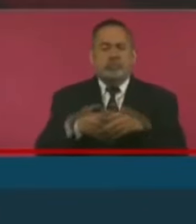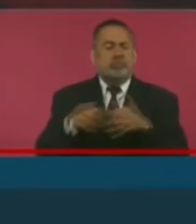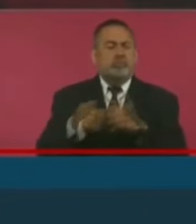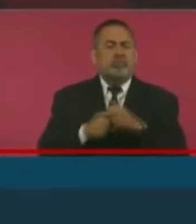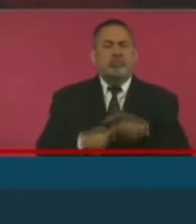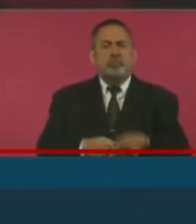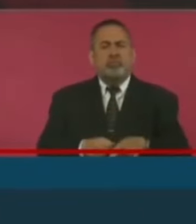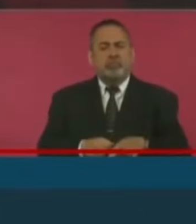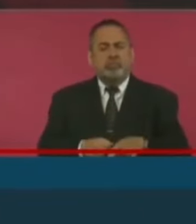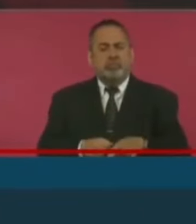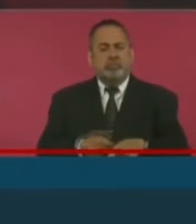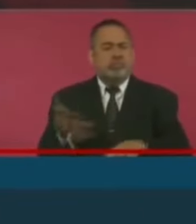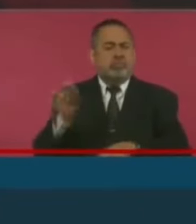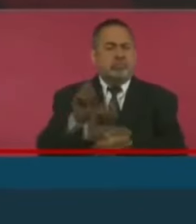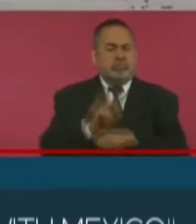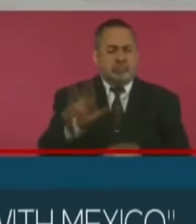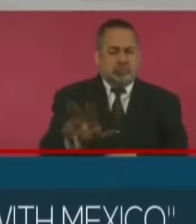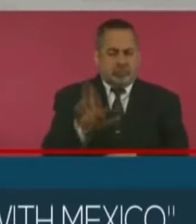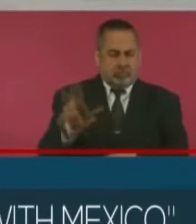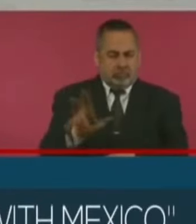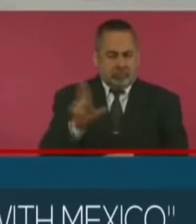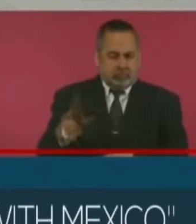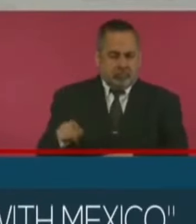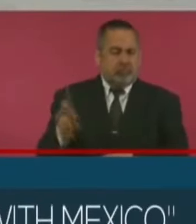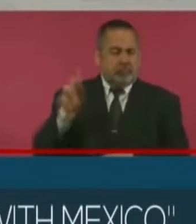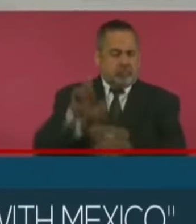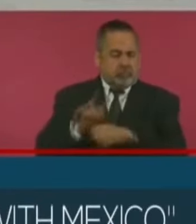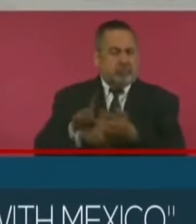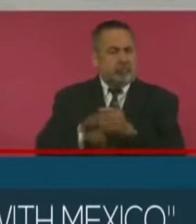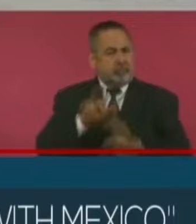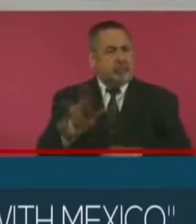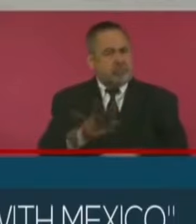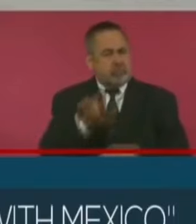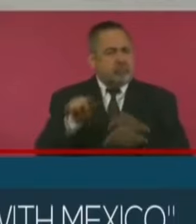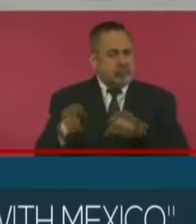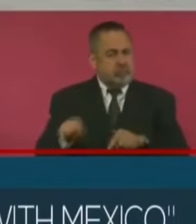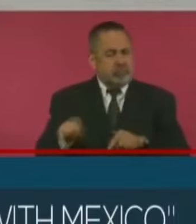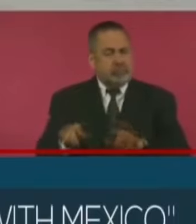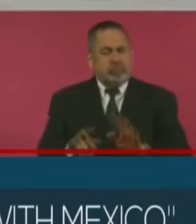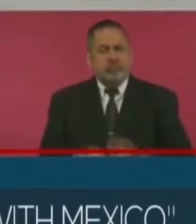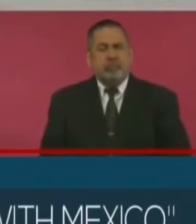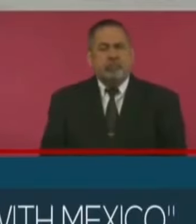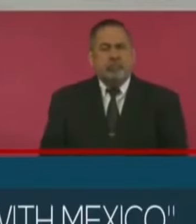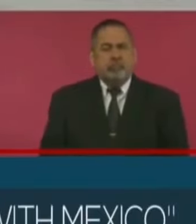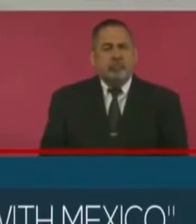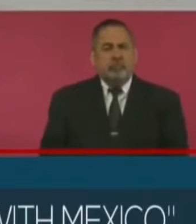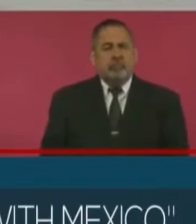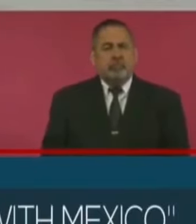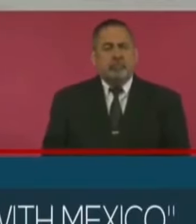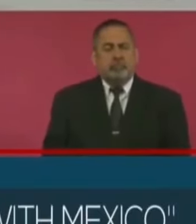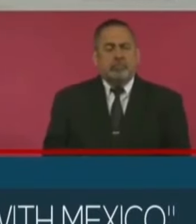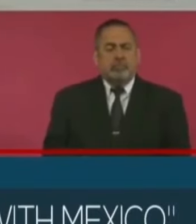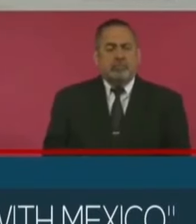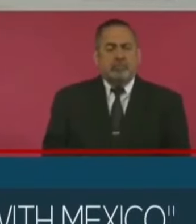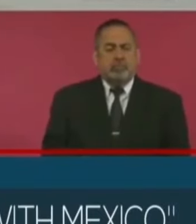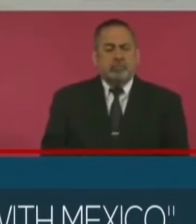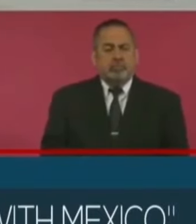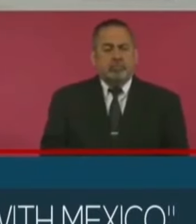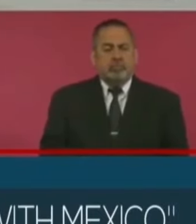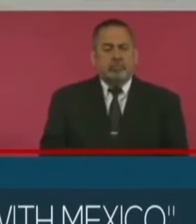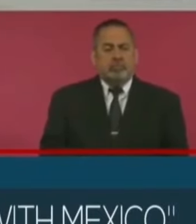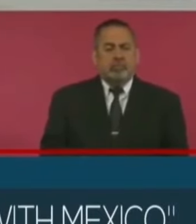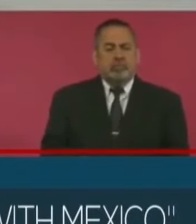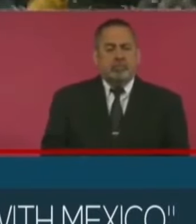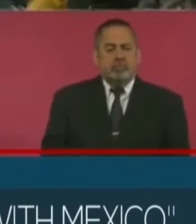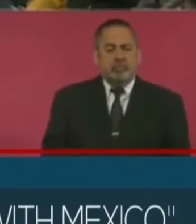We are going to have a meeting on Tuesday, a video